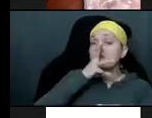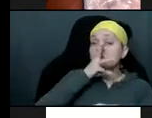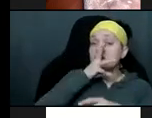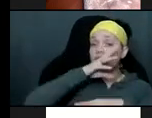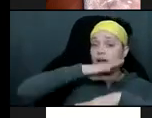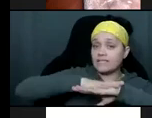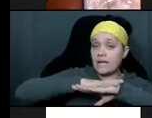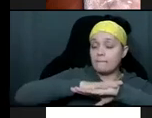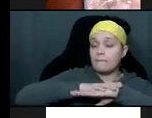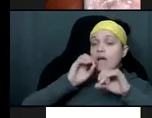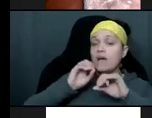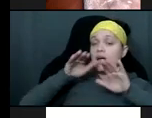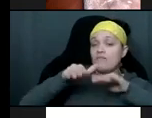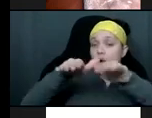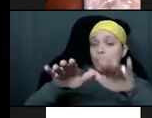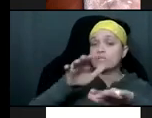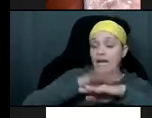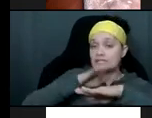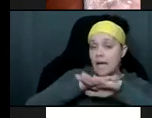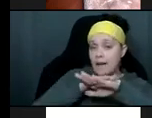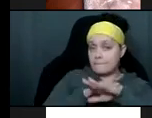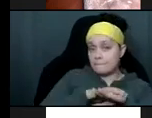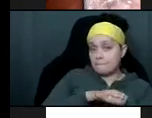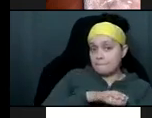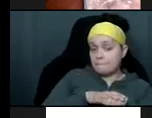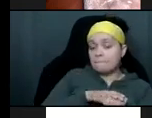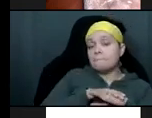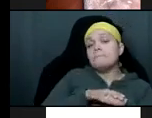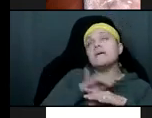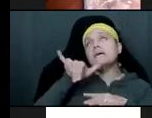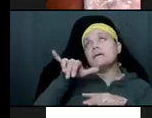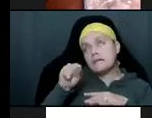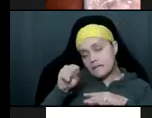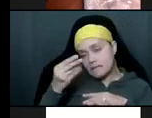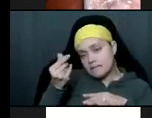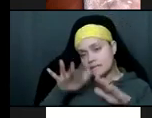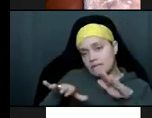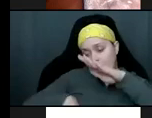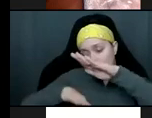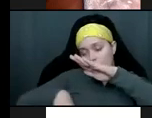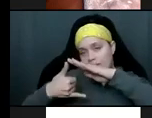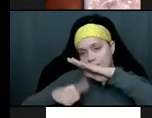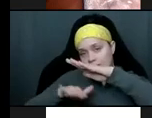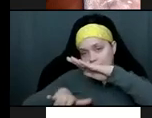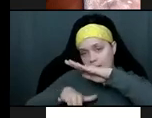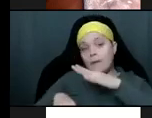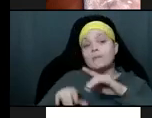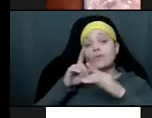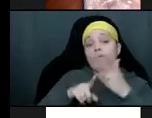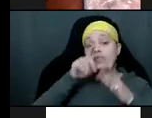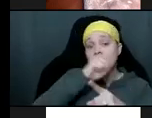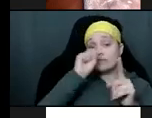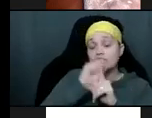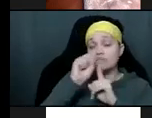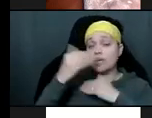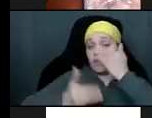them, have ocean on top of them. Of course, there is still land at the bottom. So in that case, the process